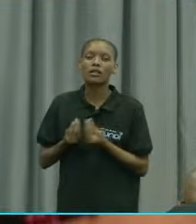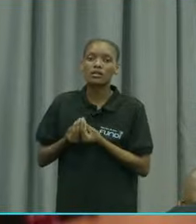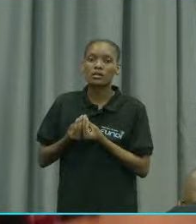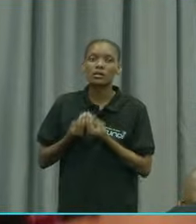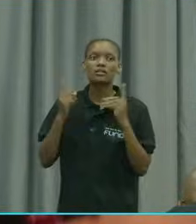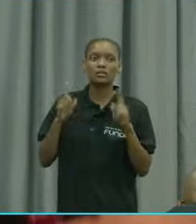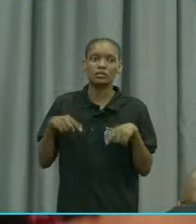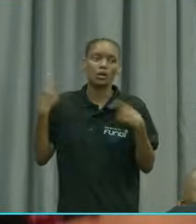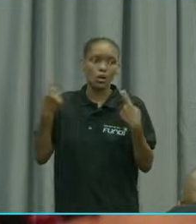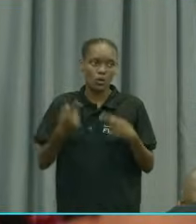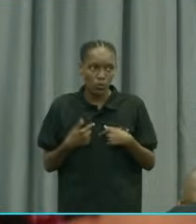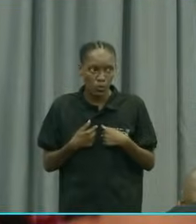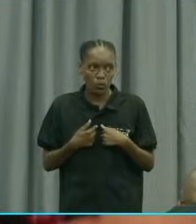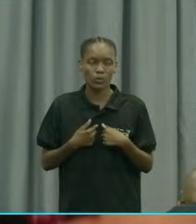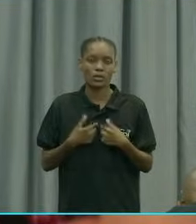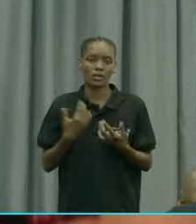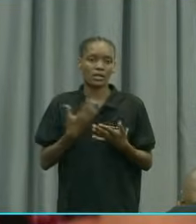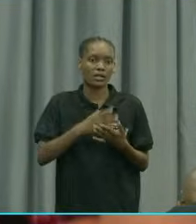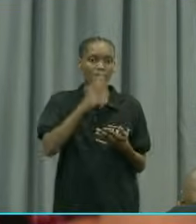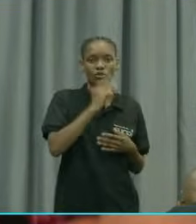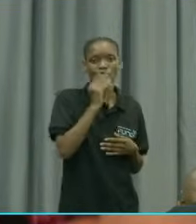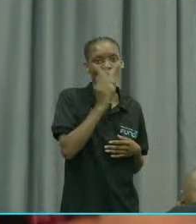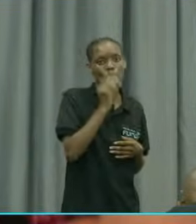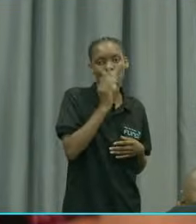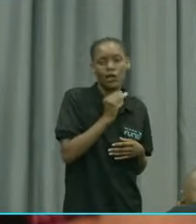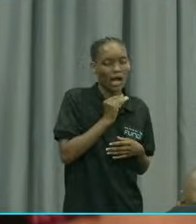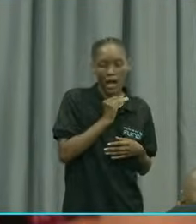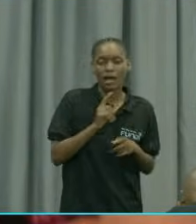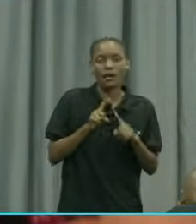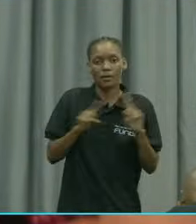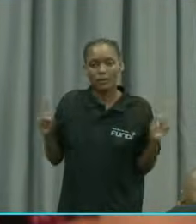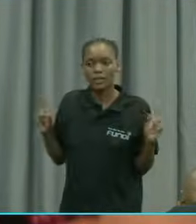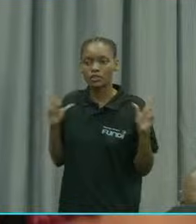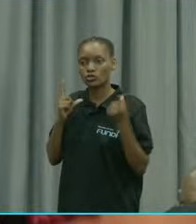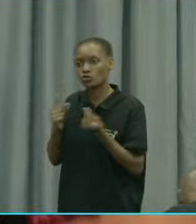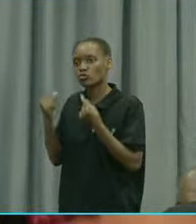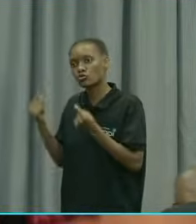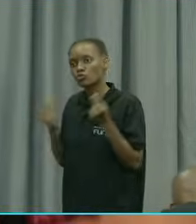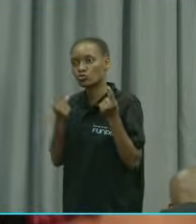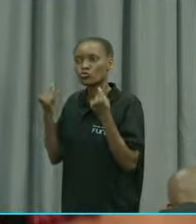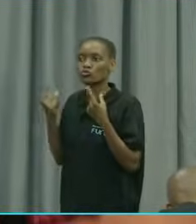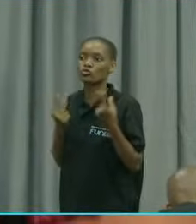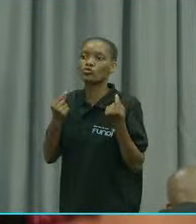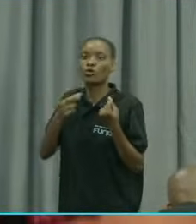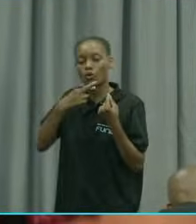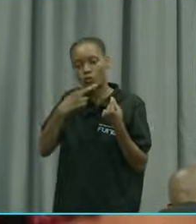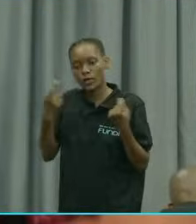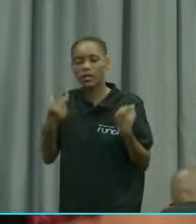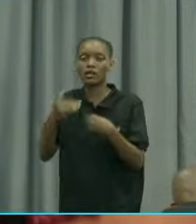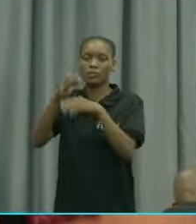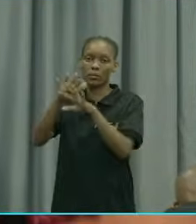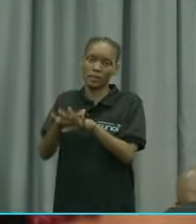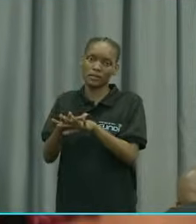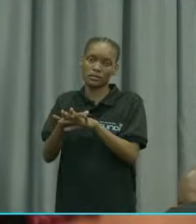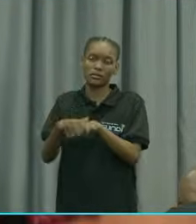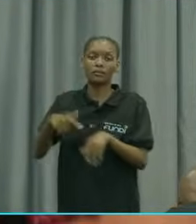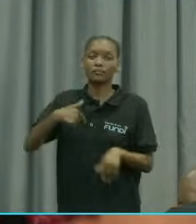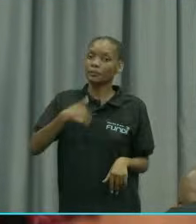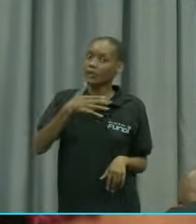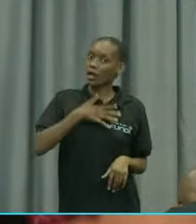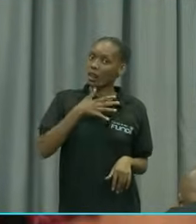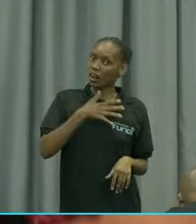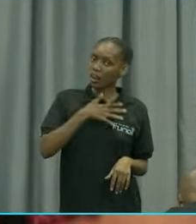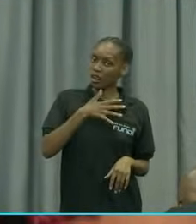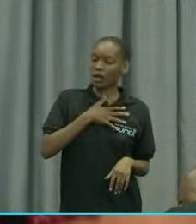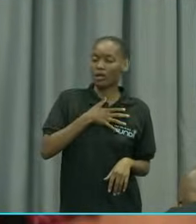be moving away from talk shows, Chairperson. We get to the real implementation. And I like the fact that he was